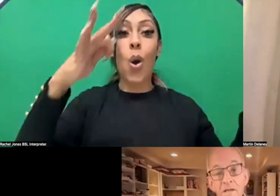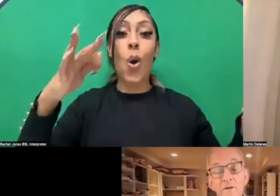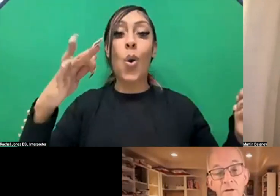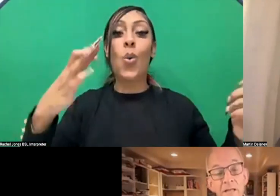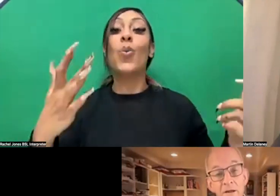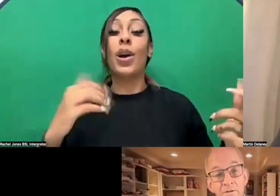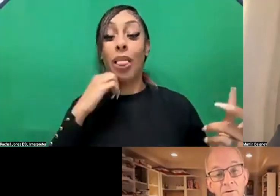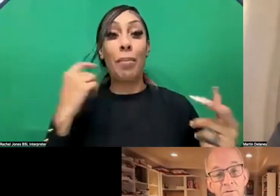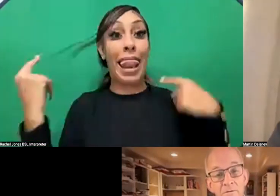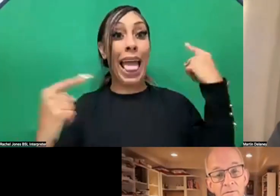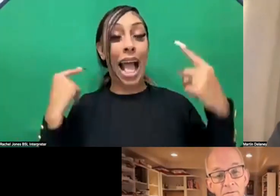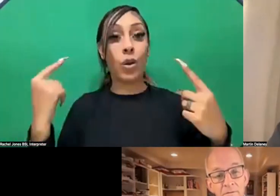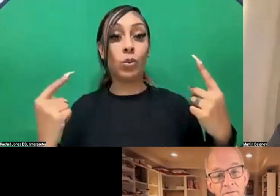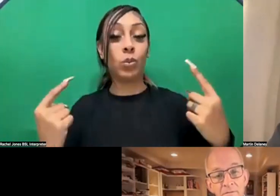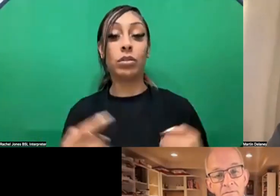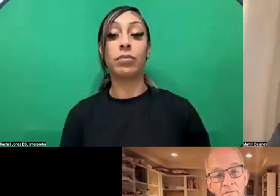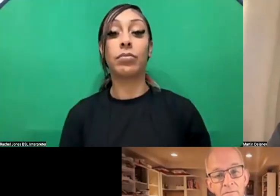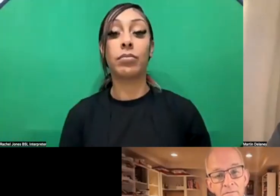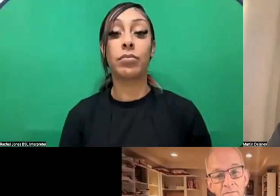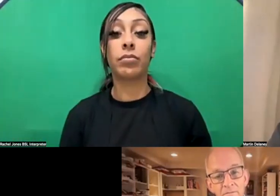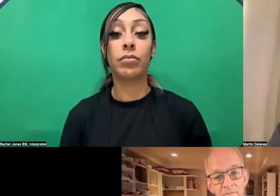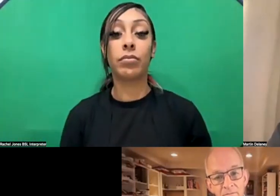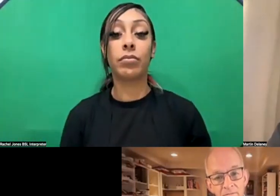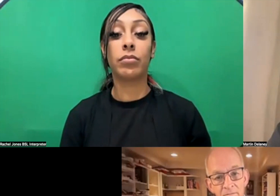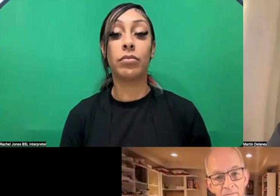velocity, you get a louder tone.